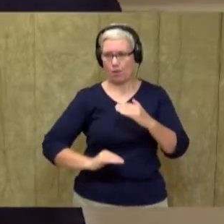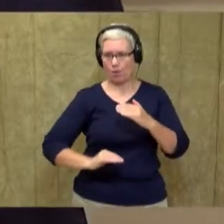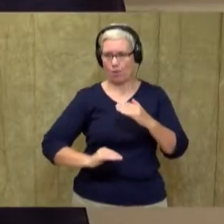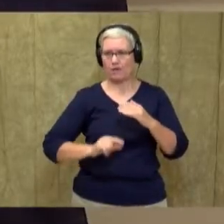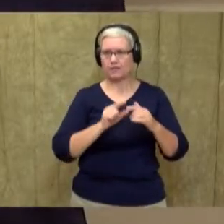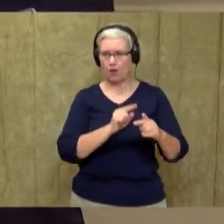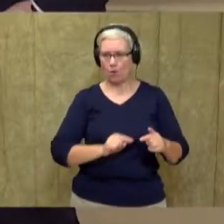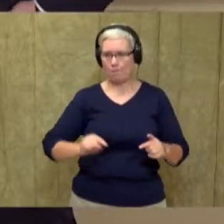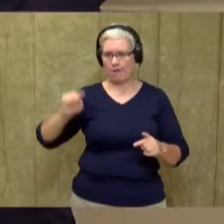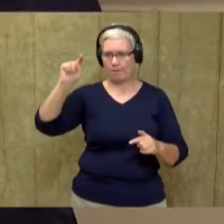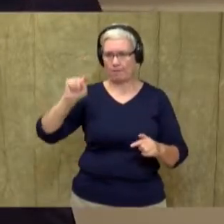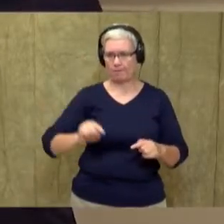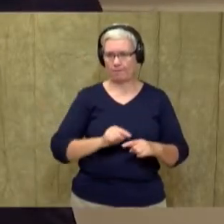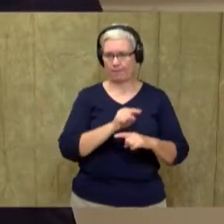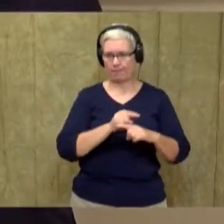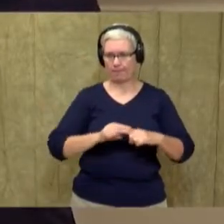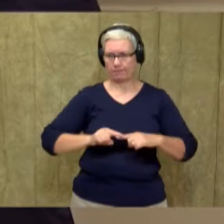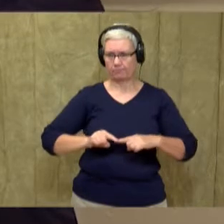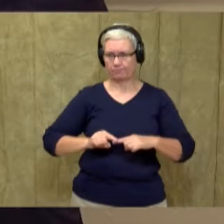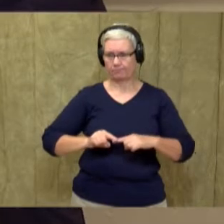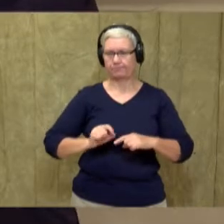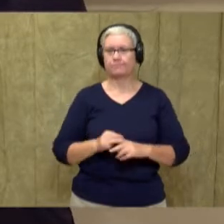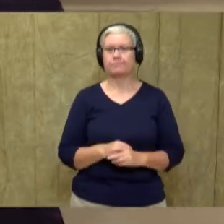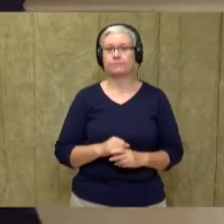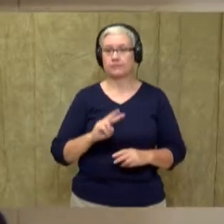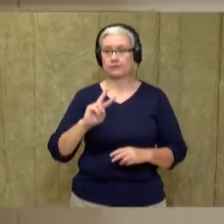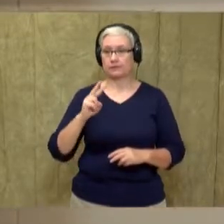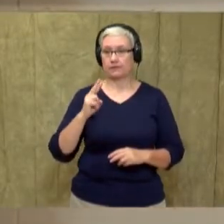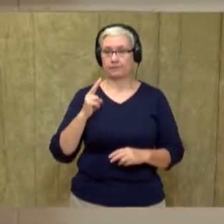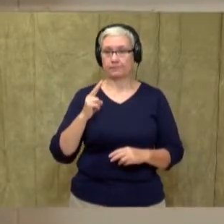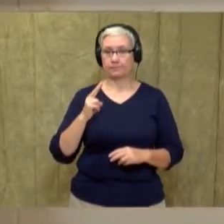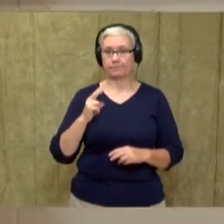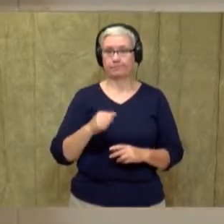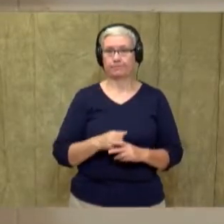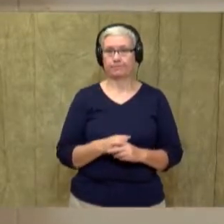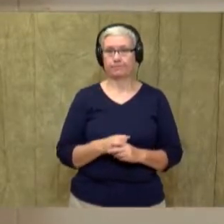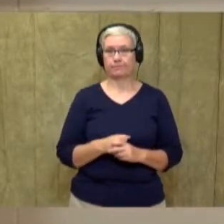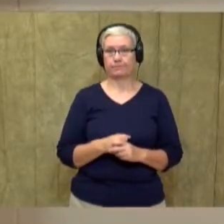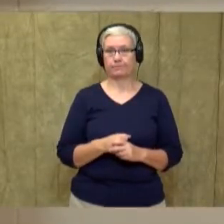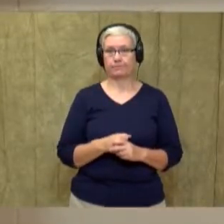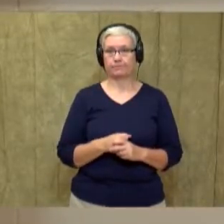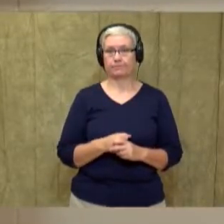connection in that first kind of observation. Second, we notice that these